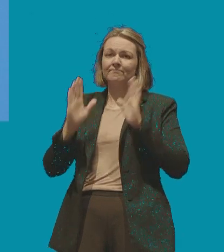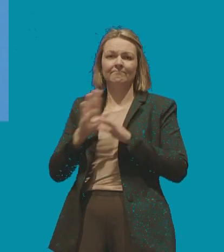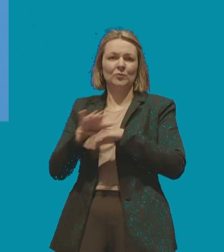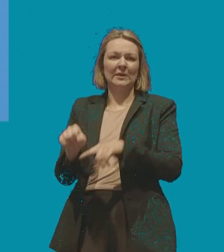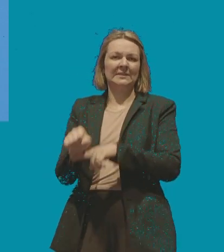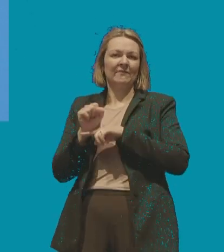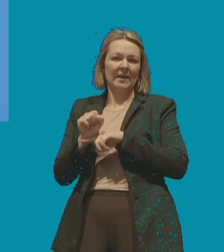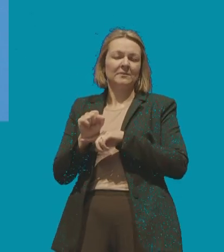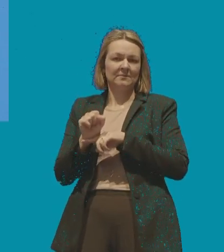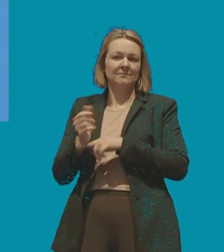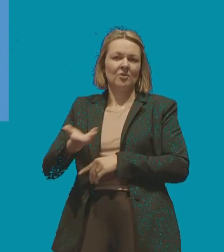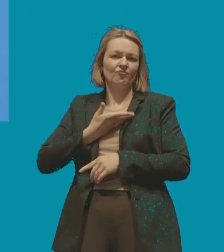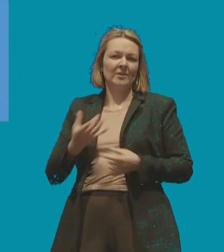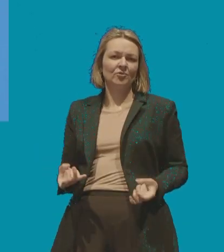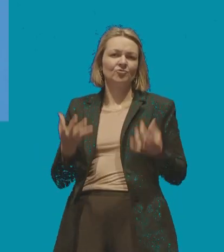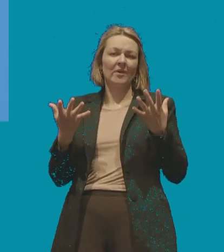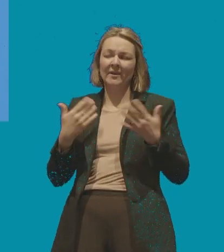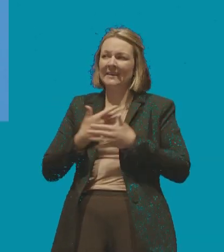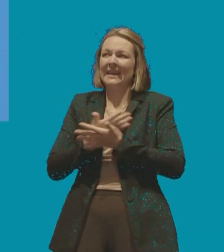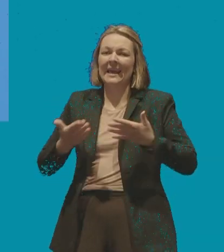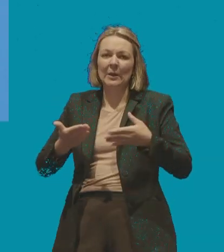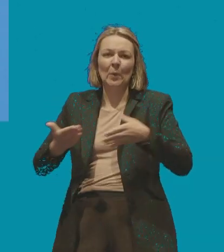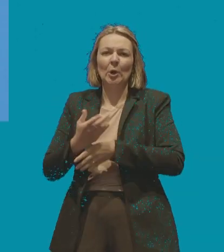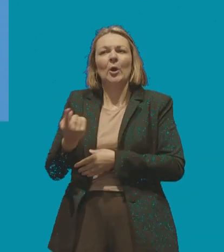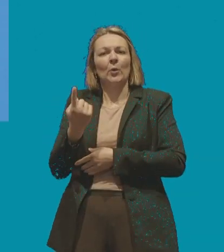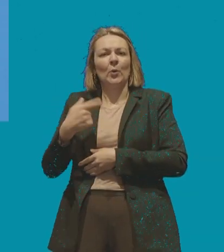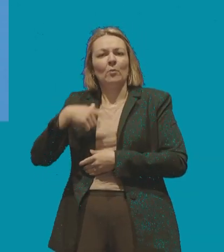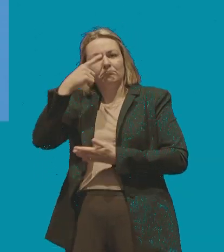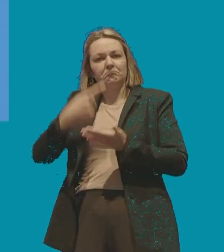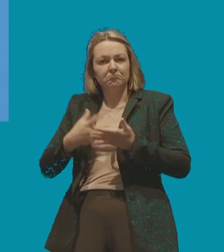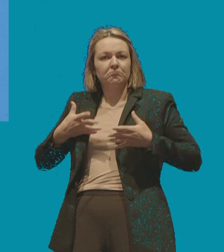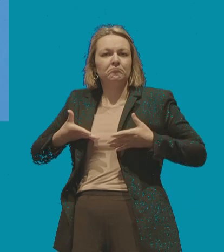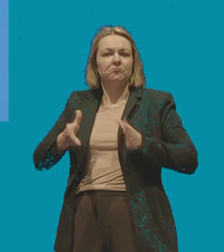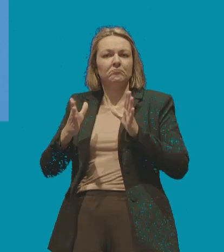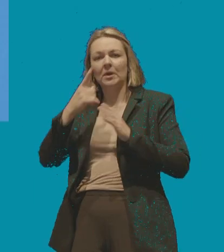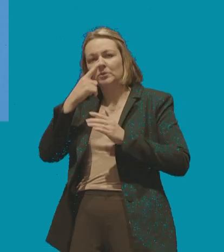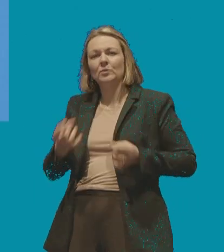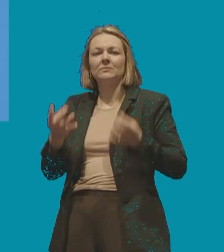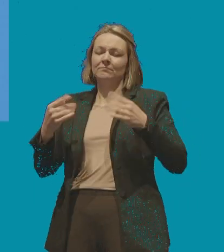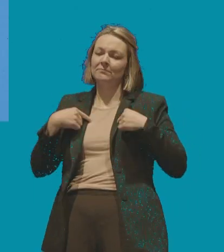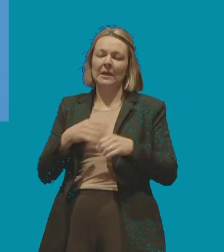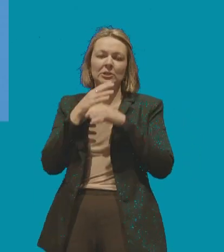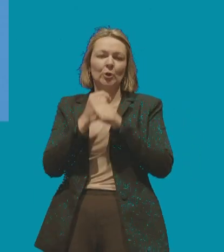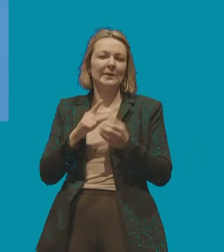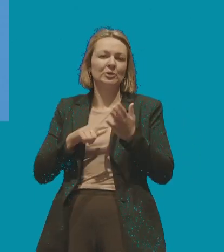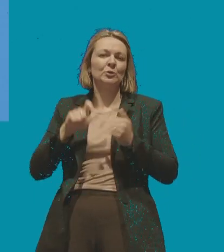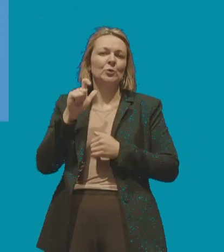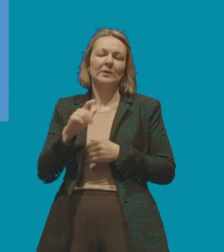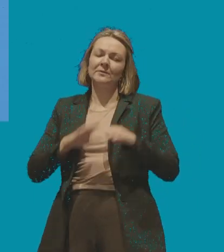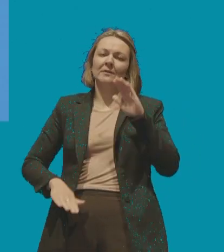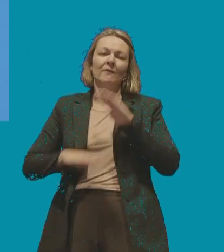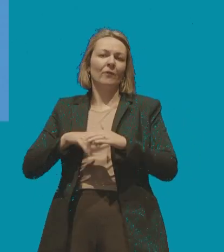right to strike, and we will defend any worker who exercises that right to strike. That's a commitment from the TUC and the whole of the trade union